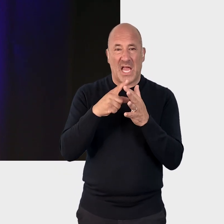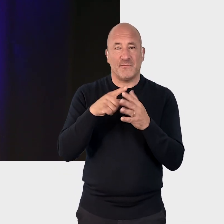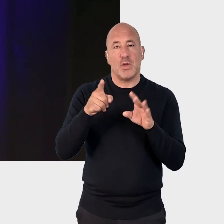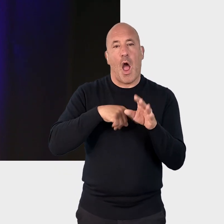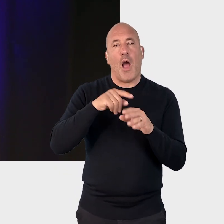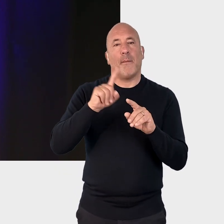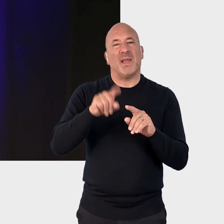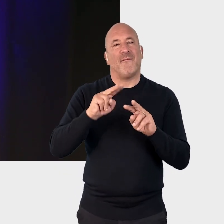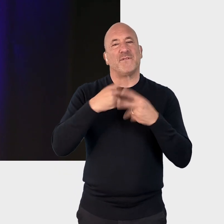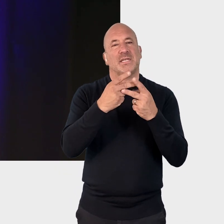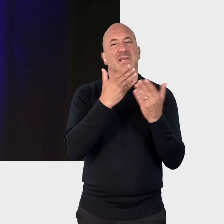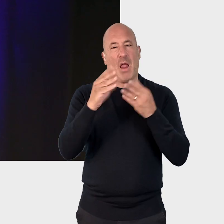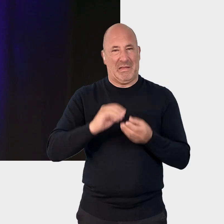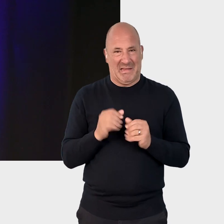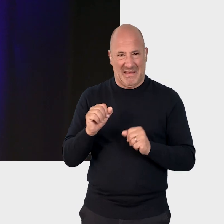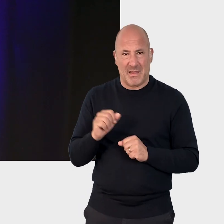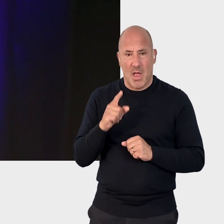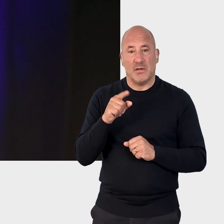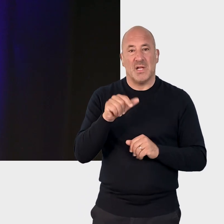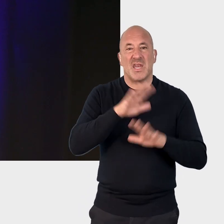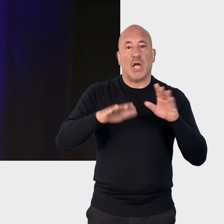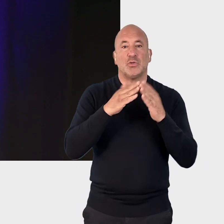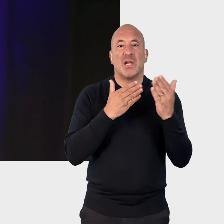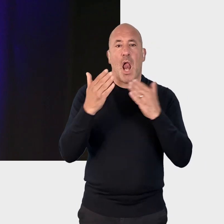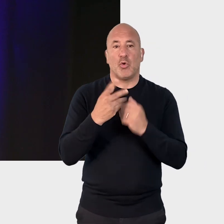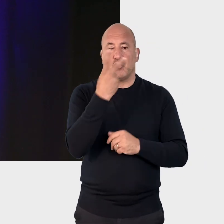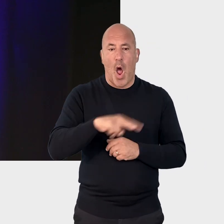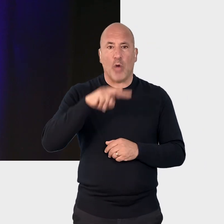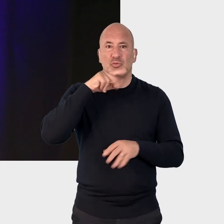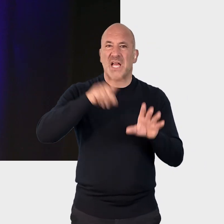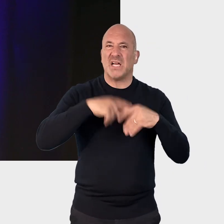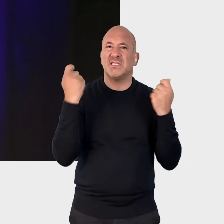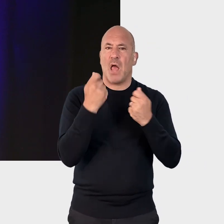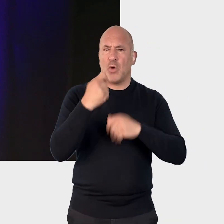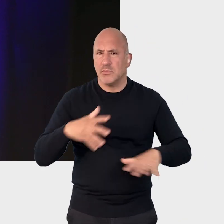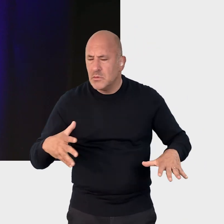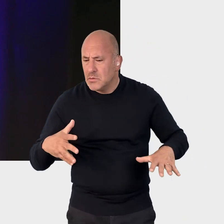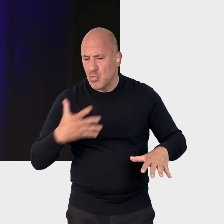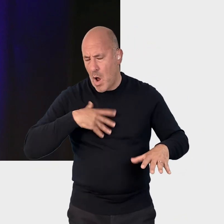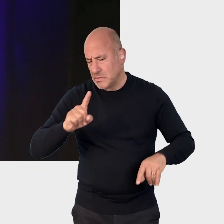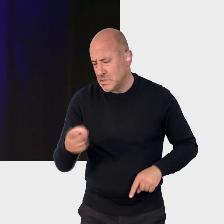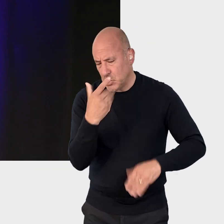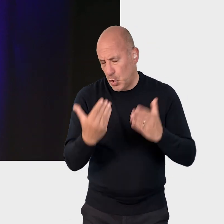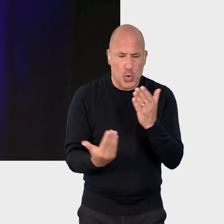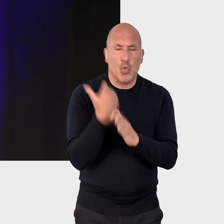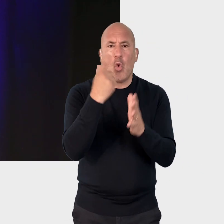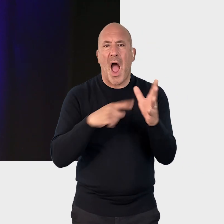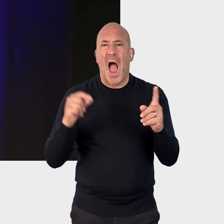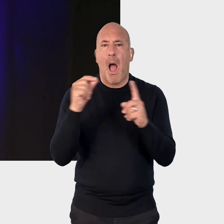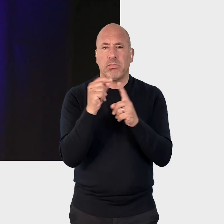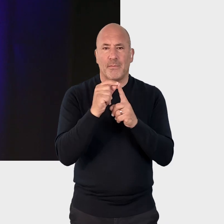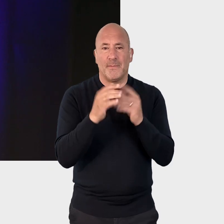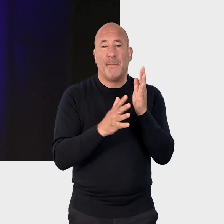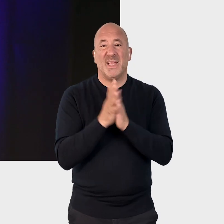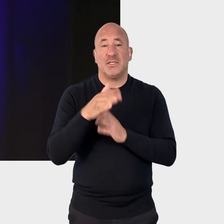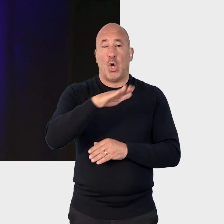say it. The original Keeper of Paintings app was developed by Arcade for young visitors to the gallery, but as part of